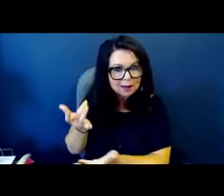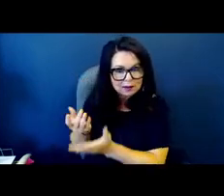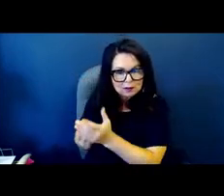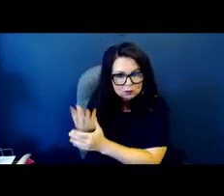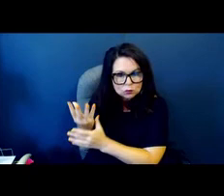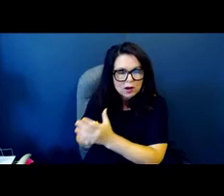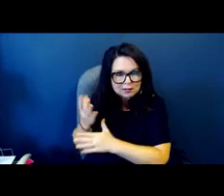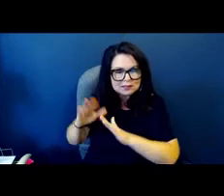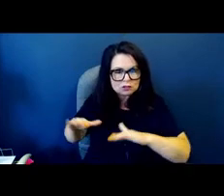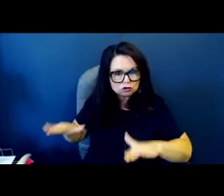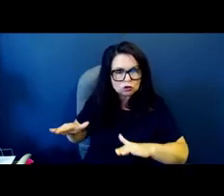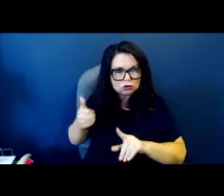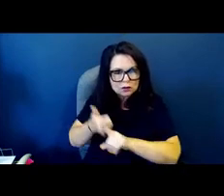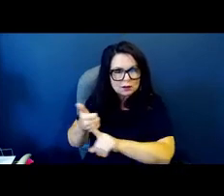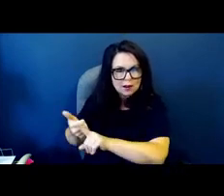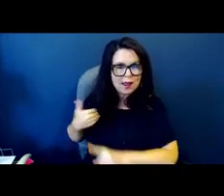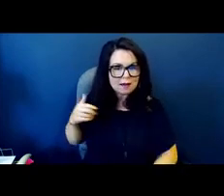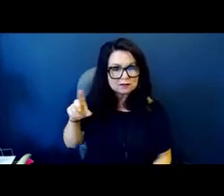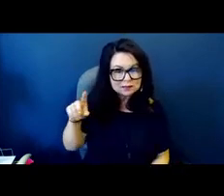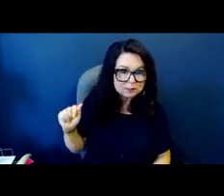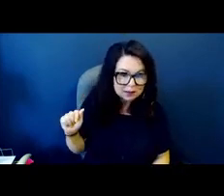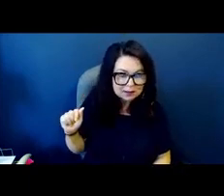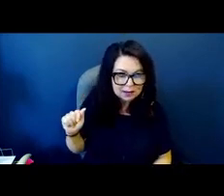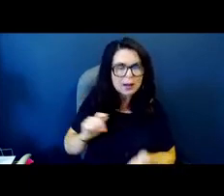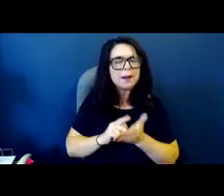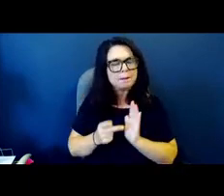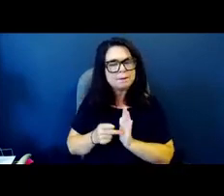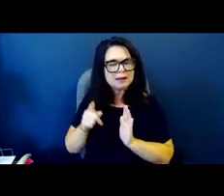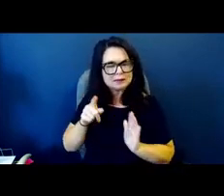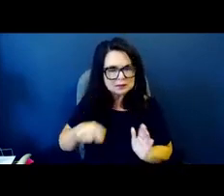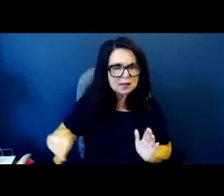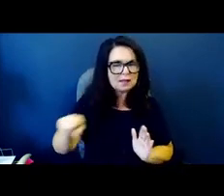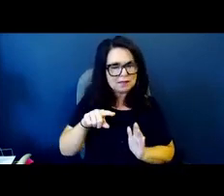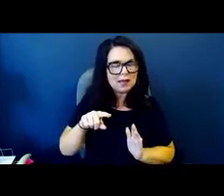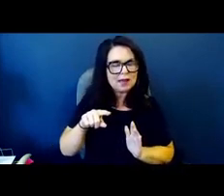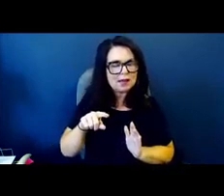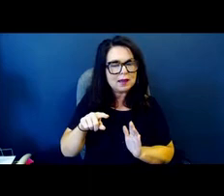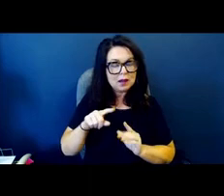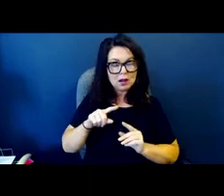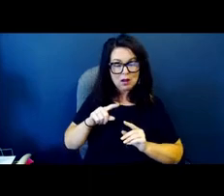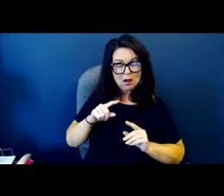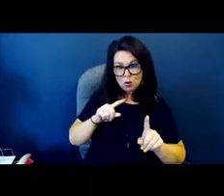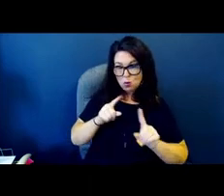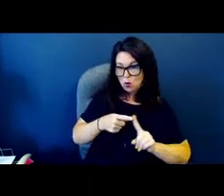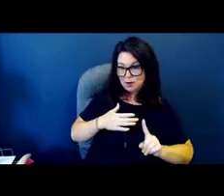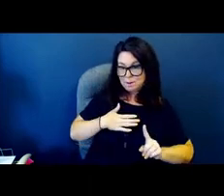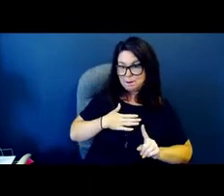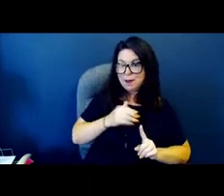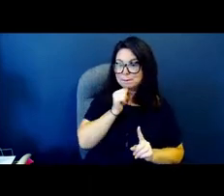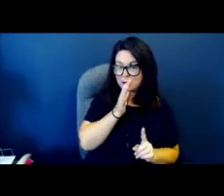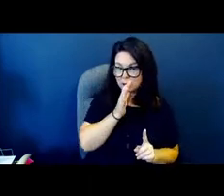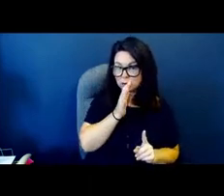with a disability, they are going to be able to, because when my mom turned, you